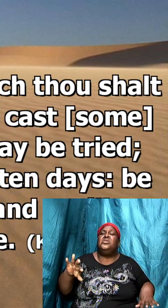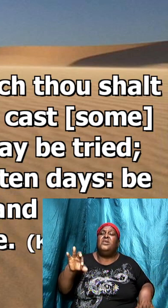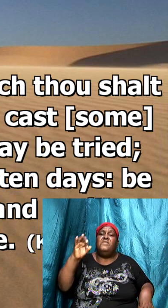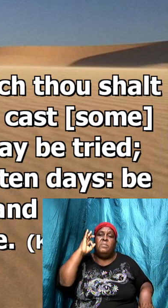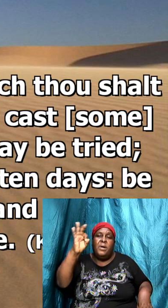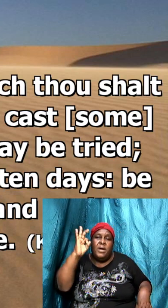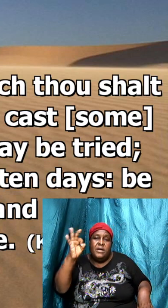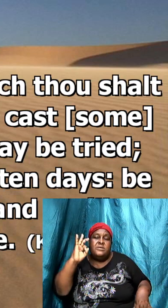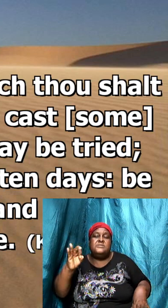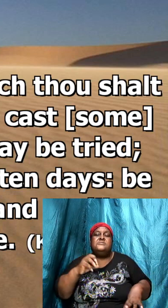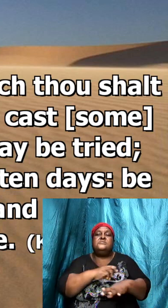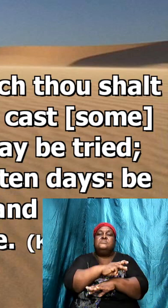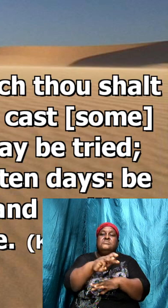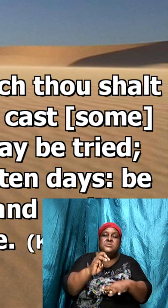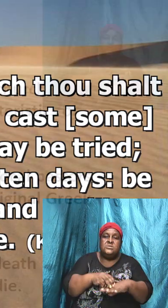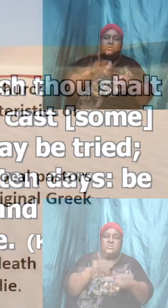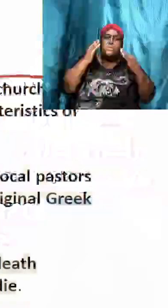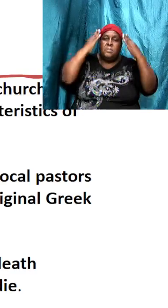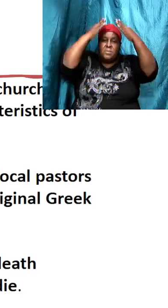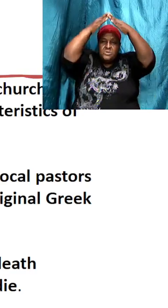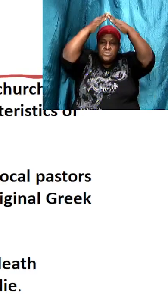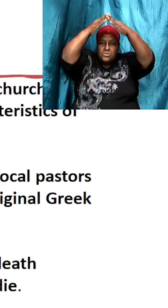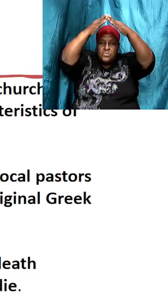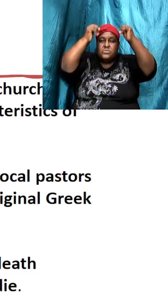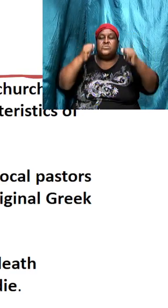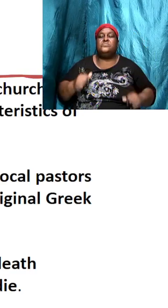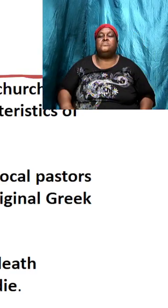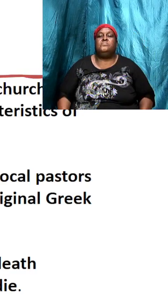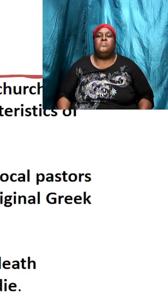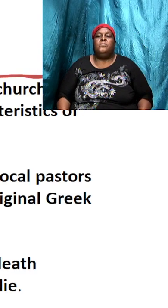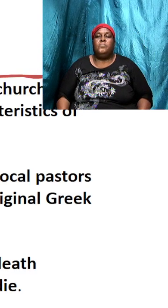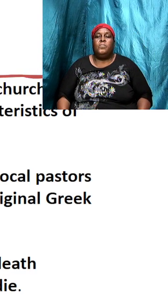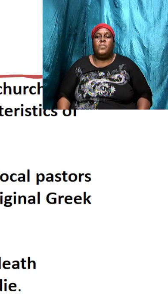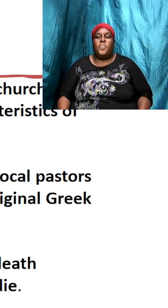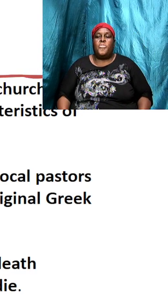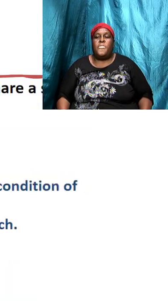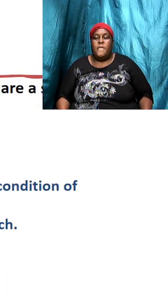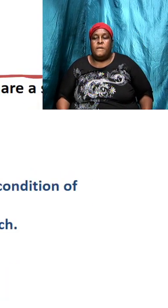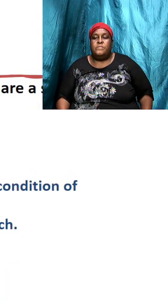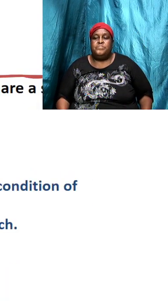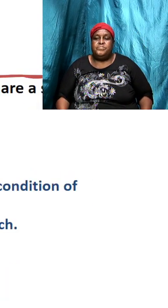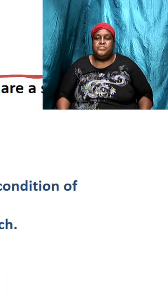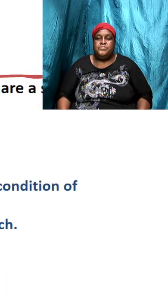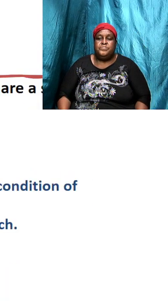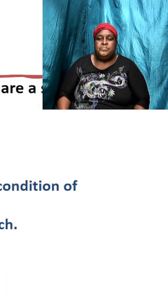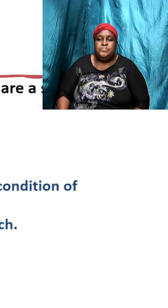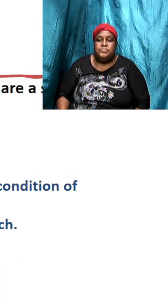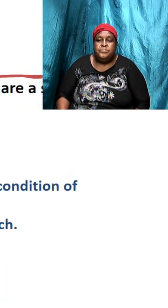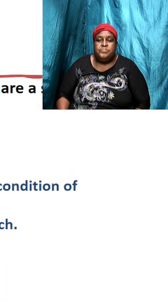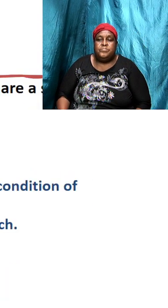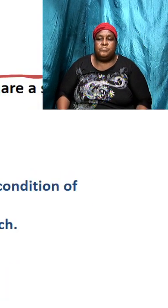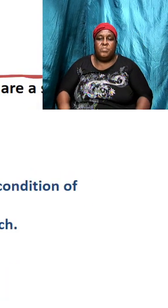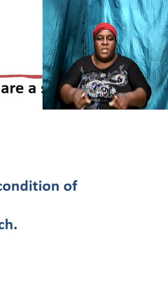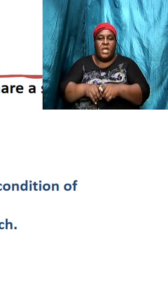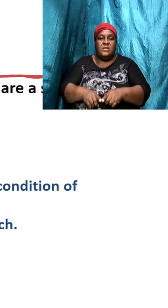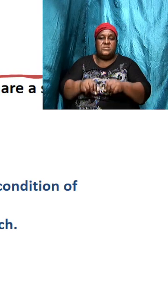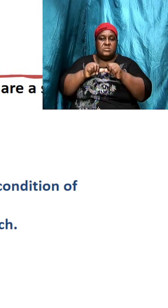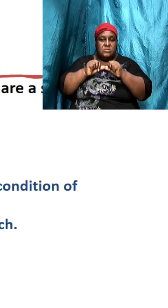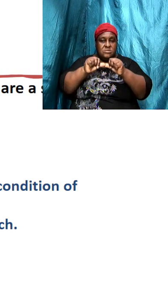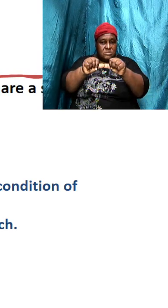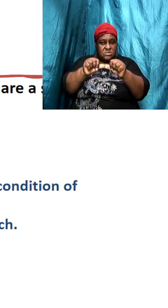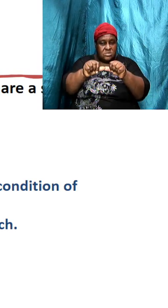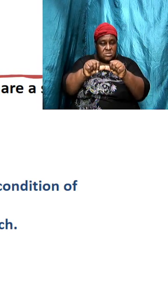in our introduction that we are clear on that now as we go through